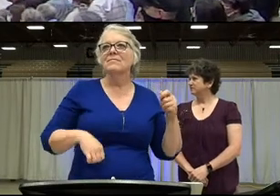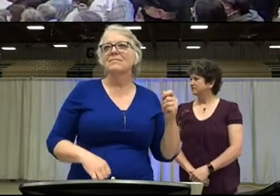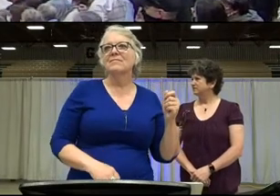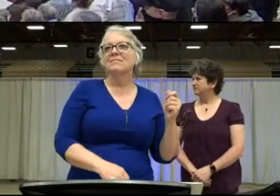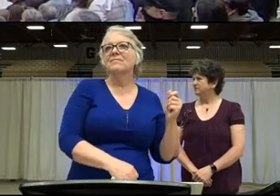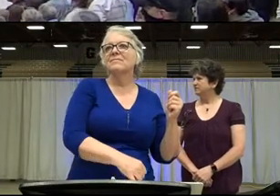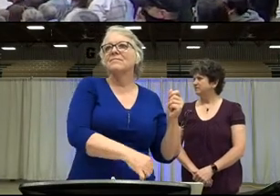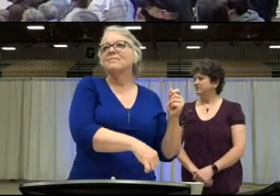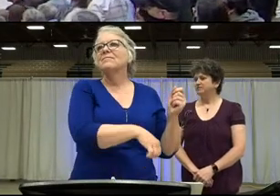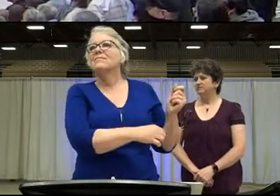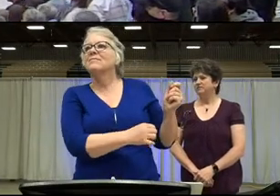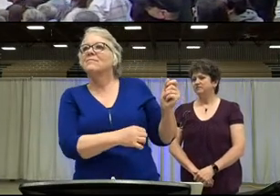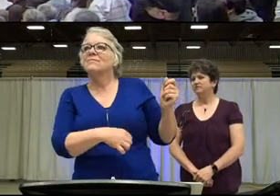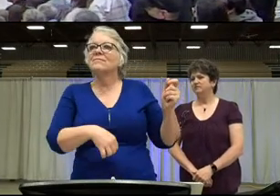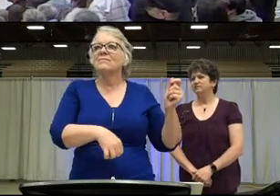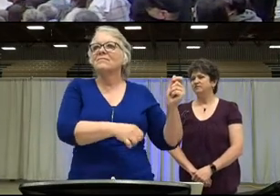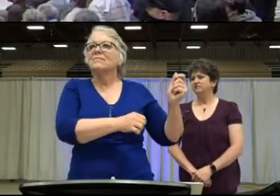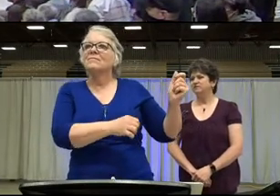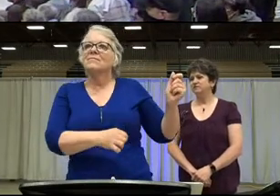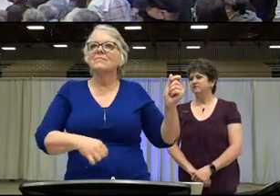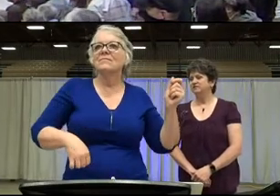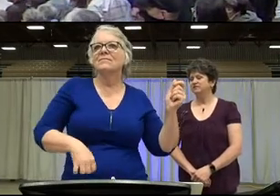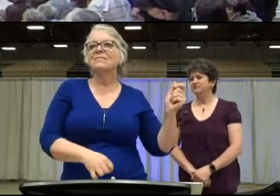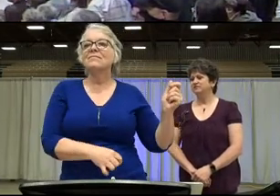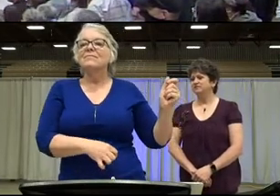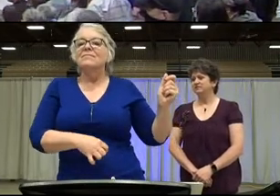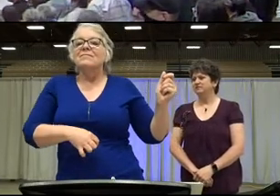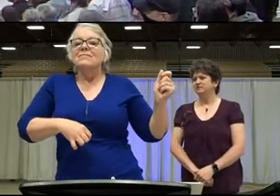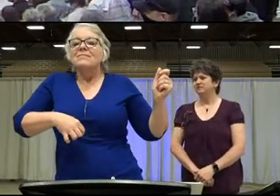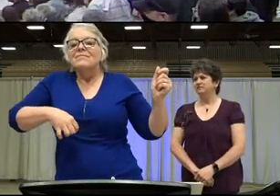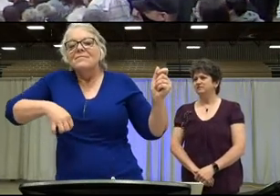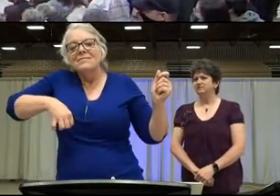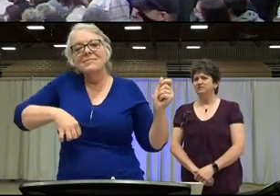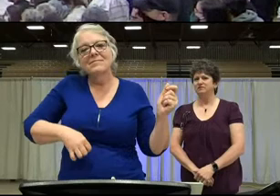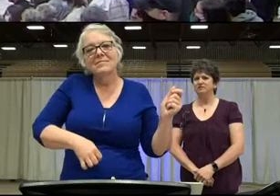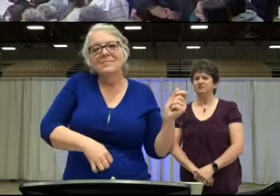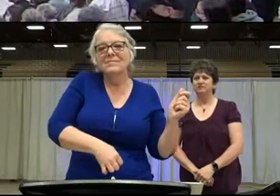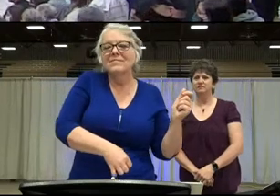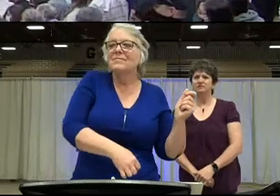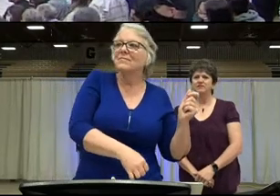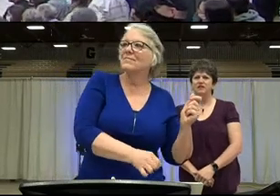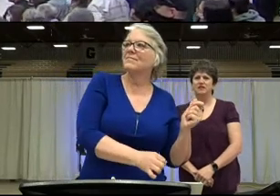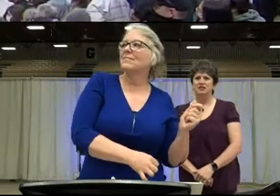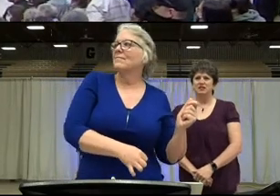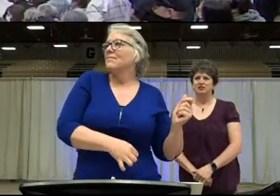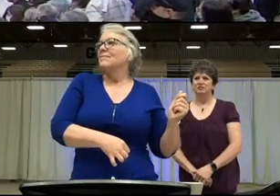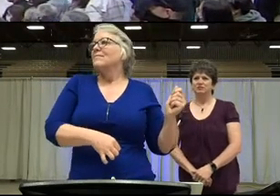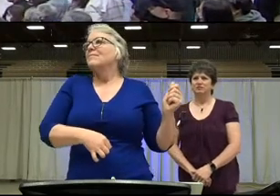Thank you.